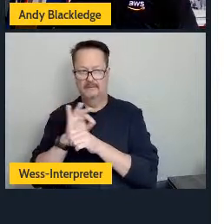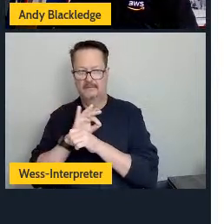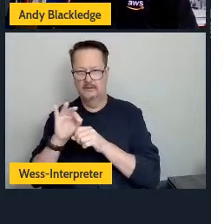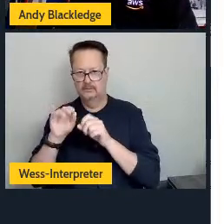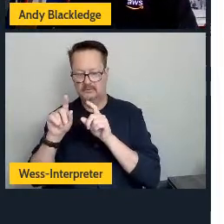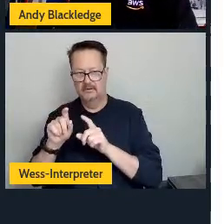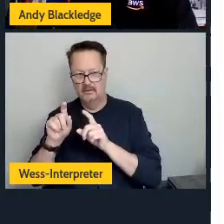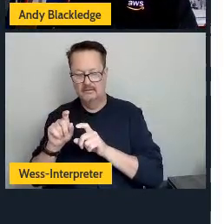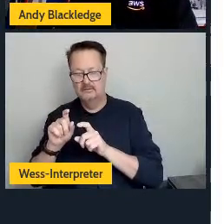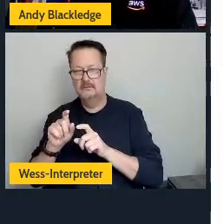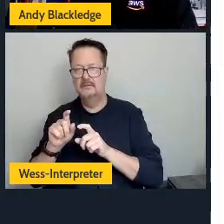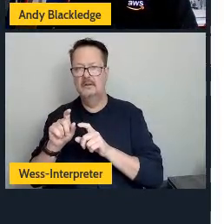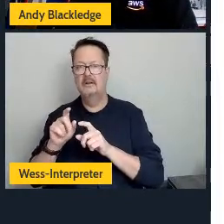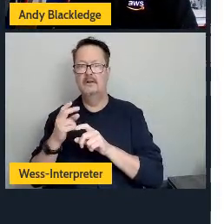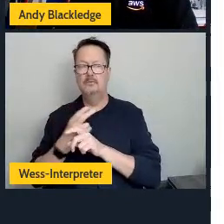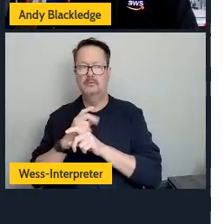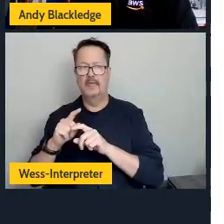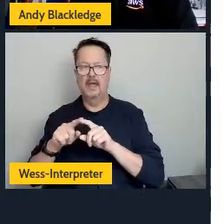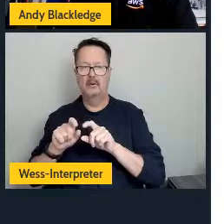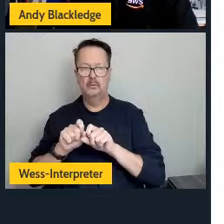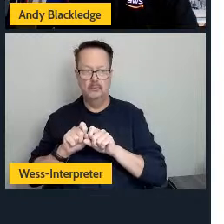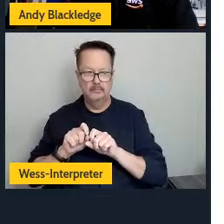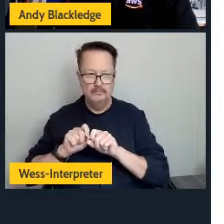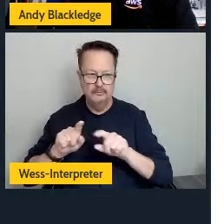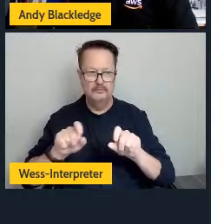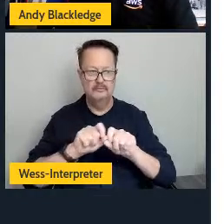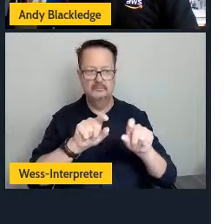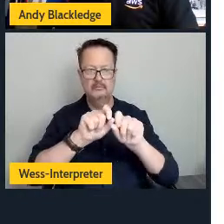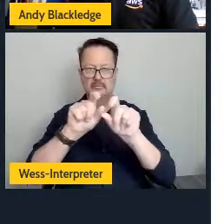that to push it through different routes.